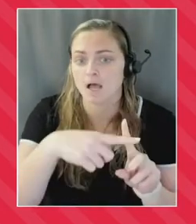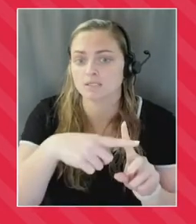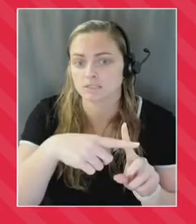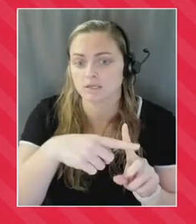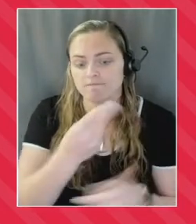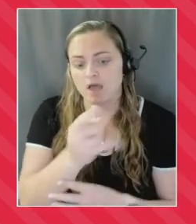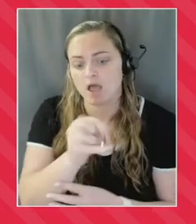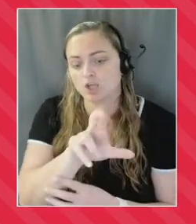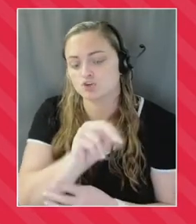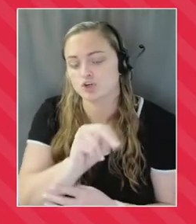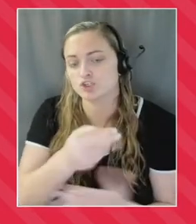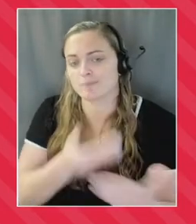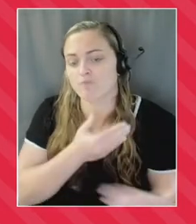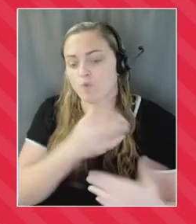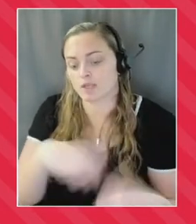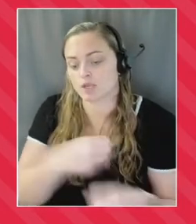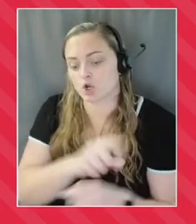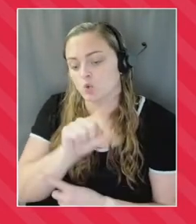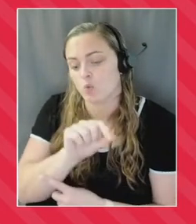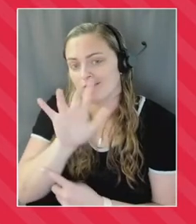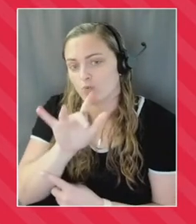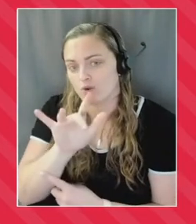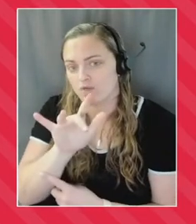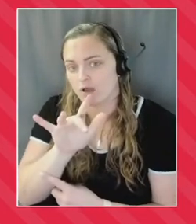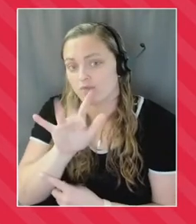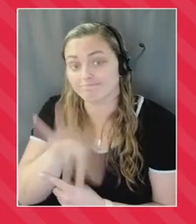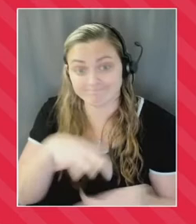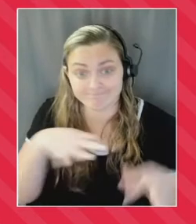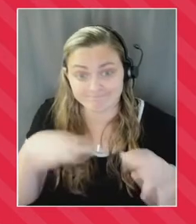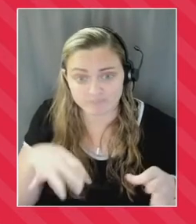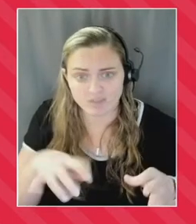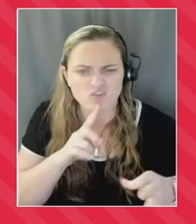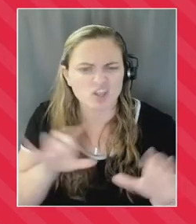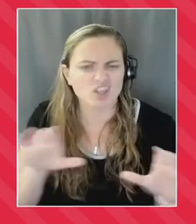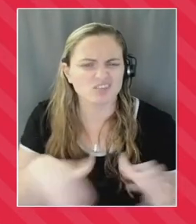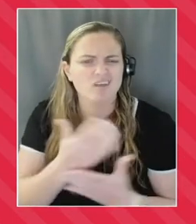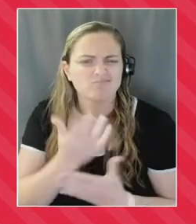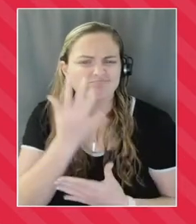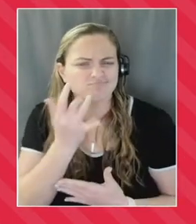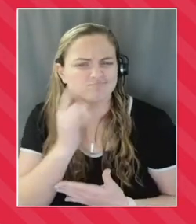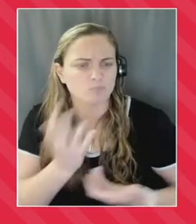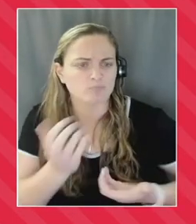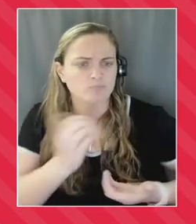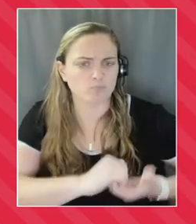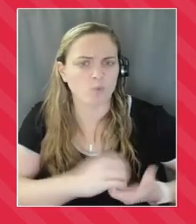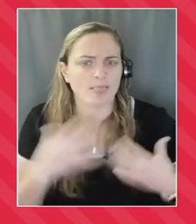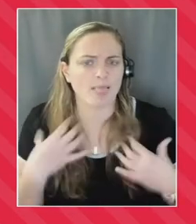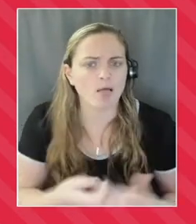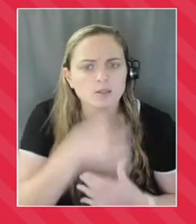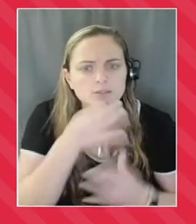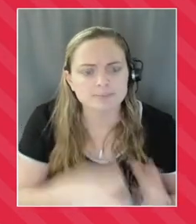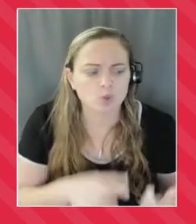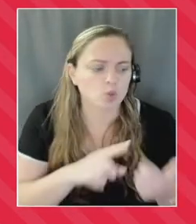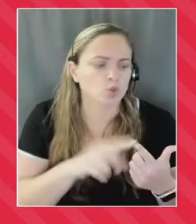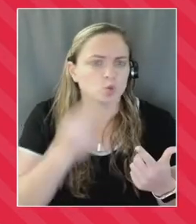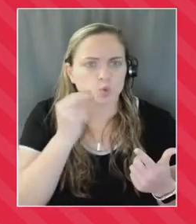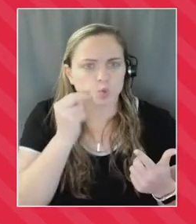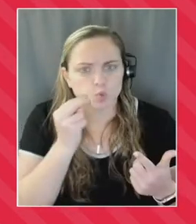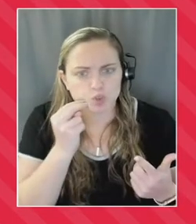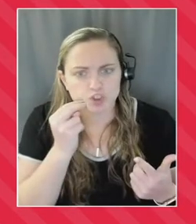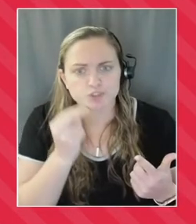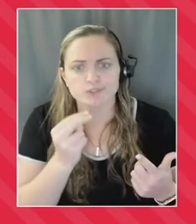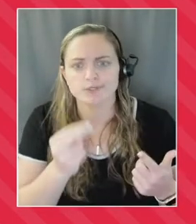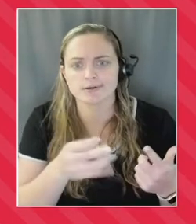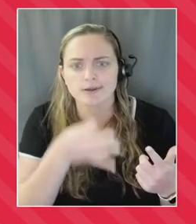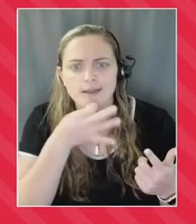year 2025. And that definition was really done in partnership with health experts, nutrition experts, and the PHA